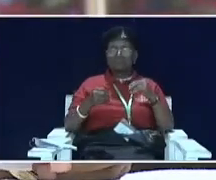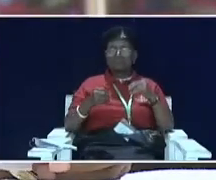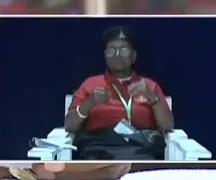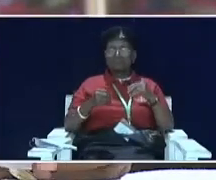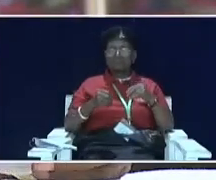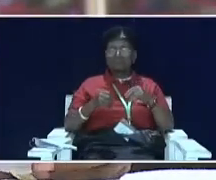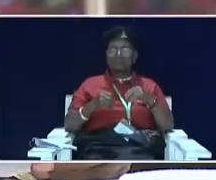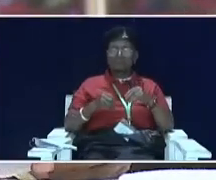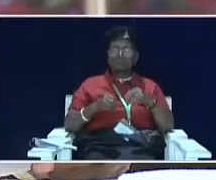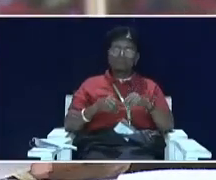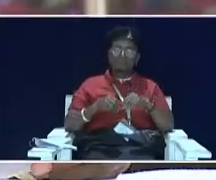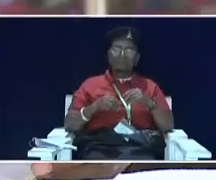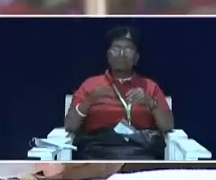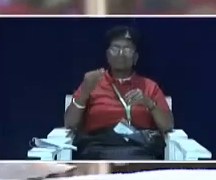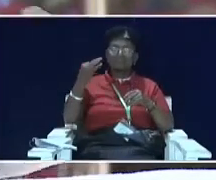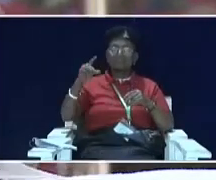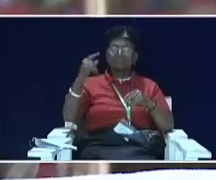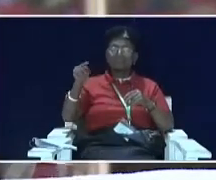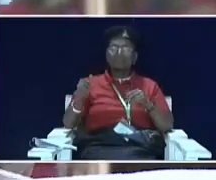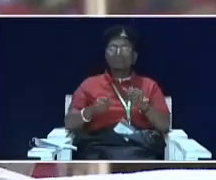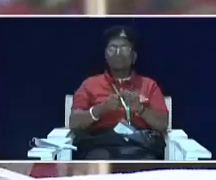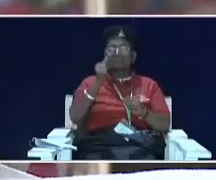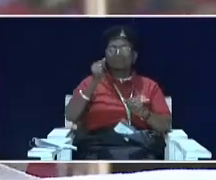of the most cruel type.